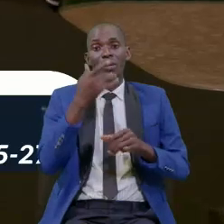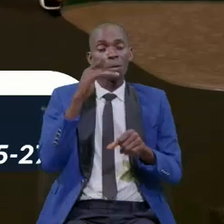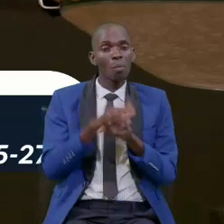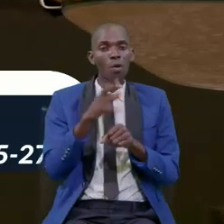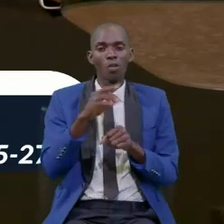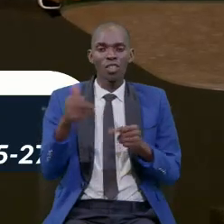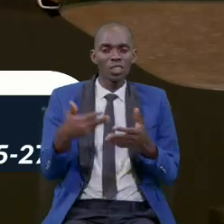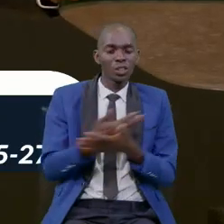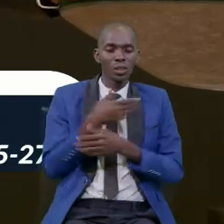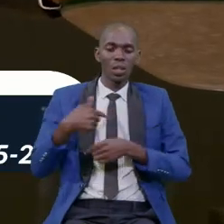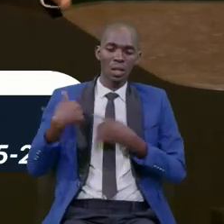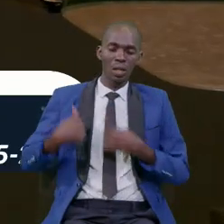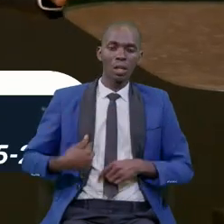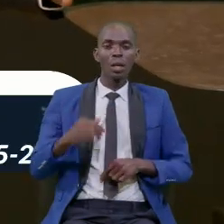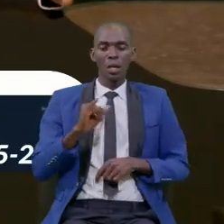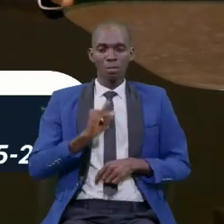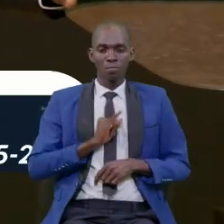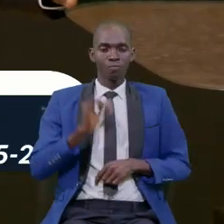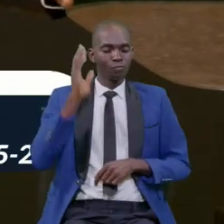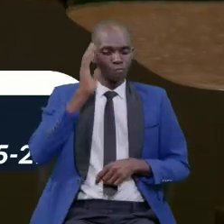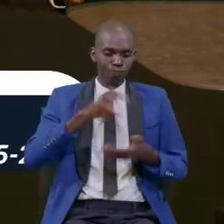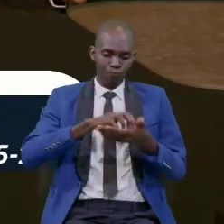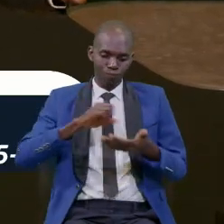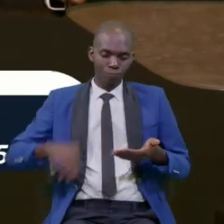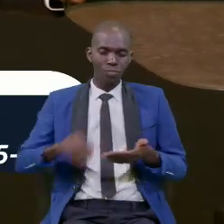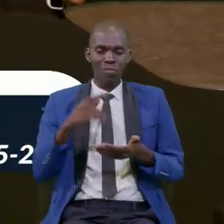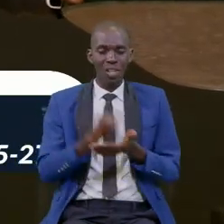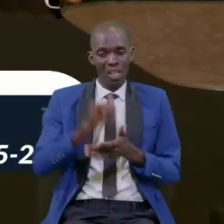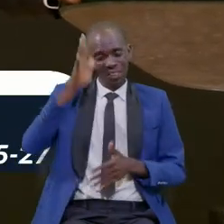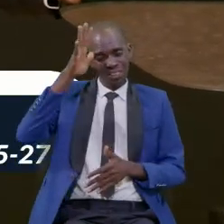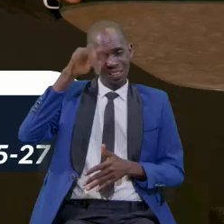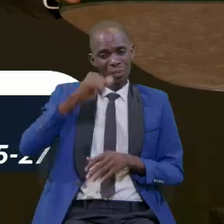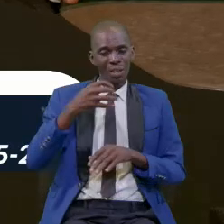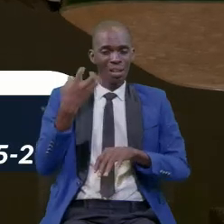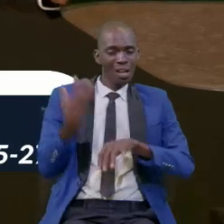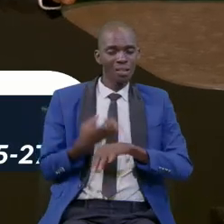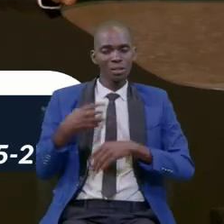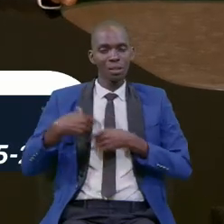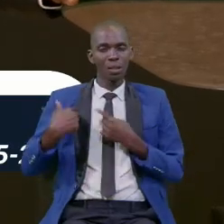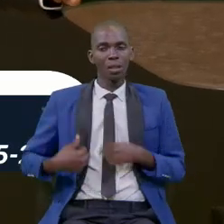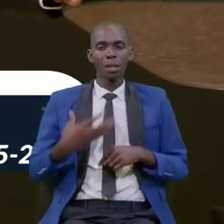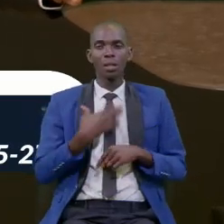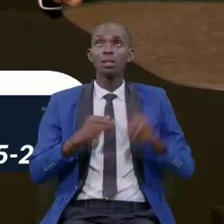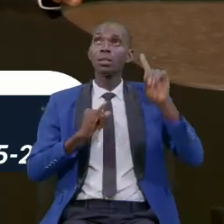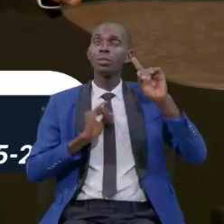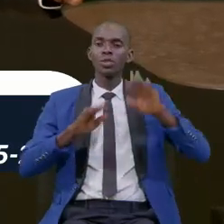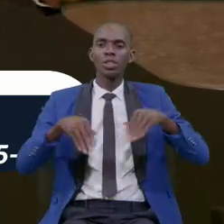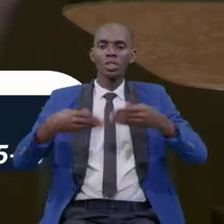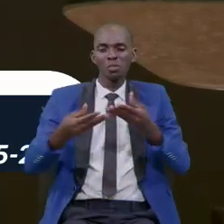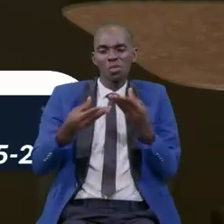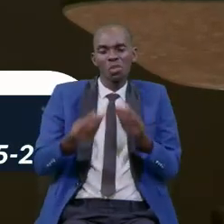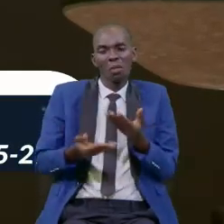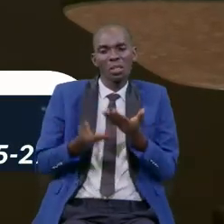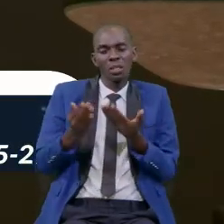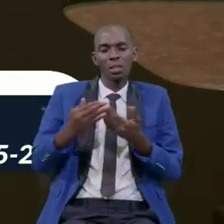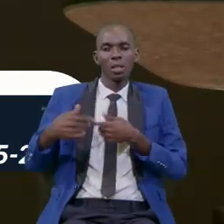new heart, I will take away the stony heart and give you the heart of flesh. Promise.